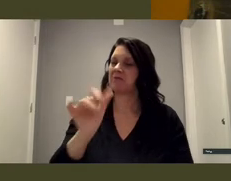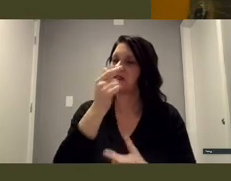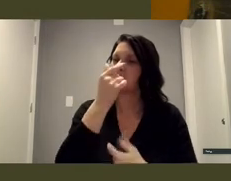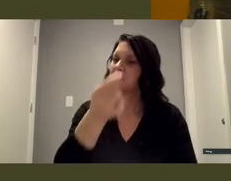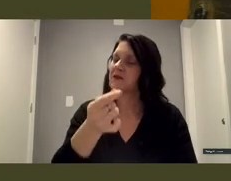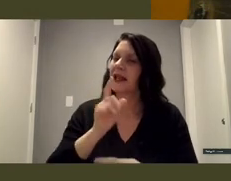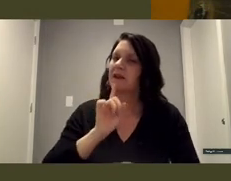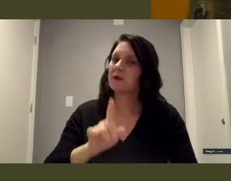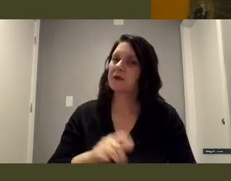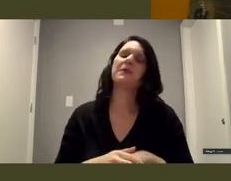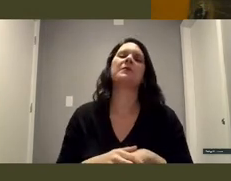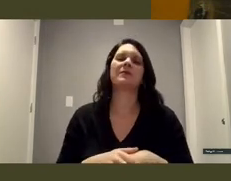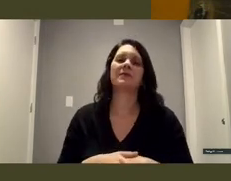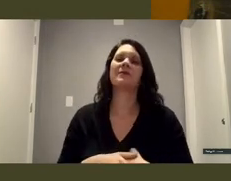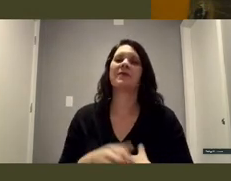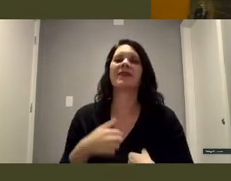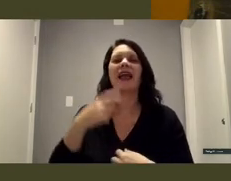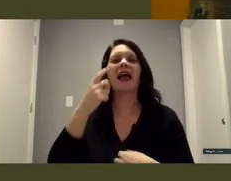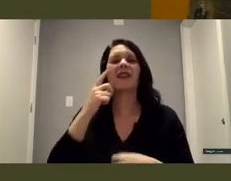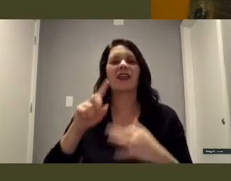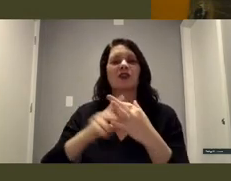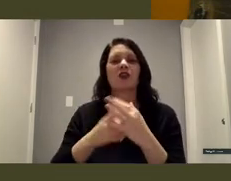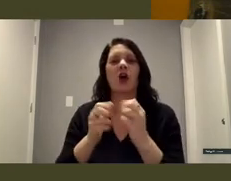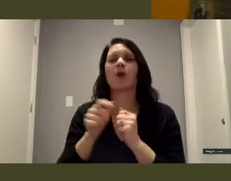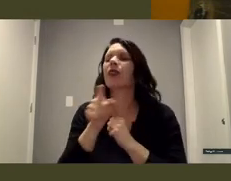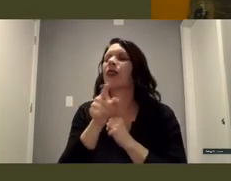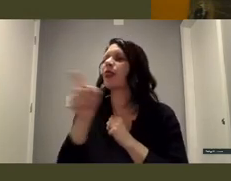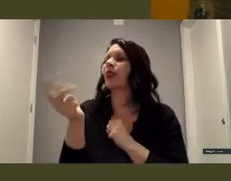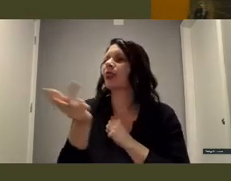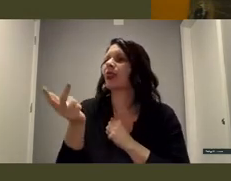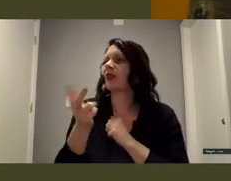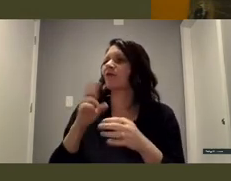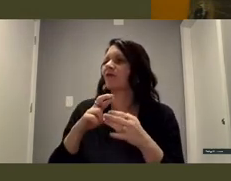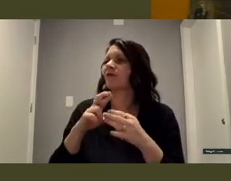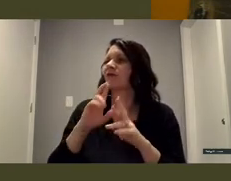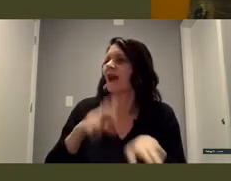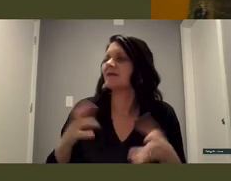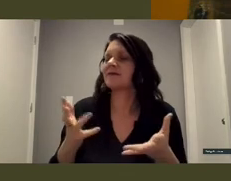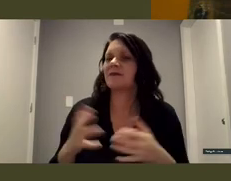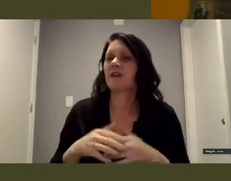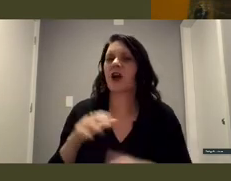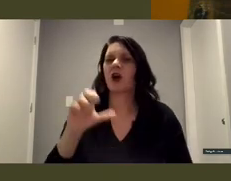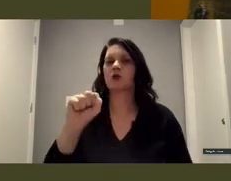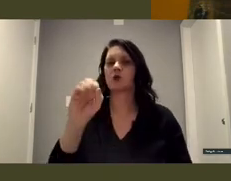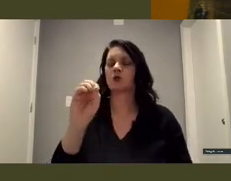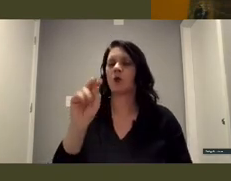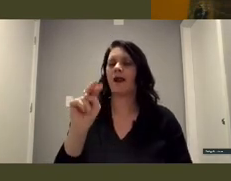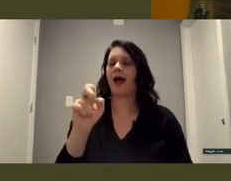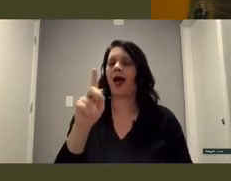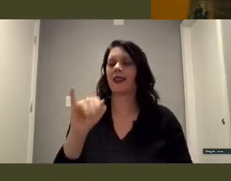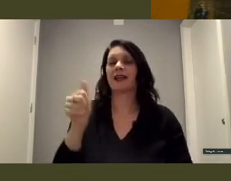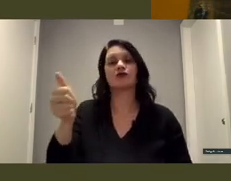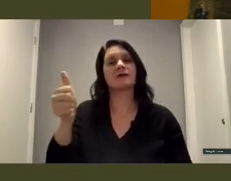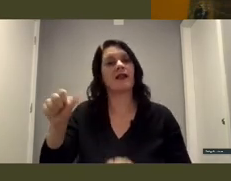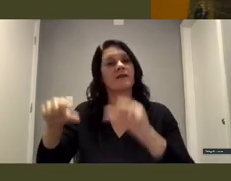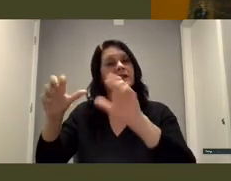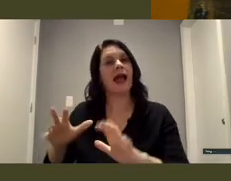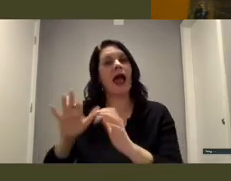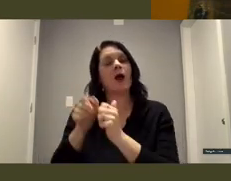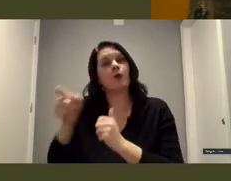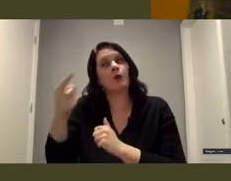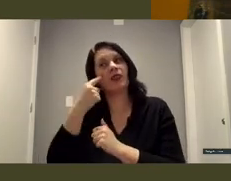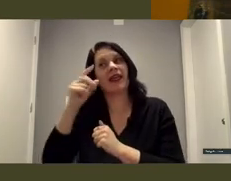I would think I'm going to start by getting some reaction. Sunali, as a scientist, how do you think we can persuade the